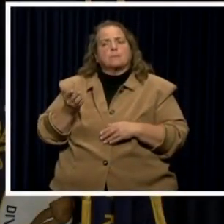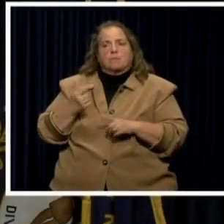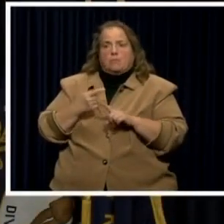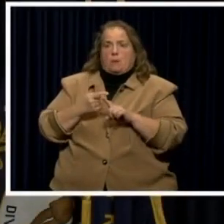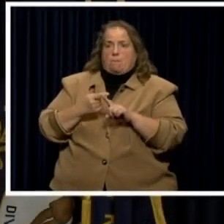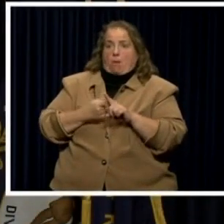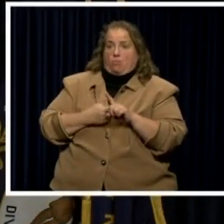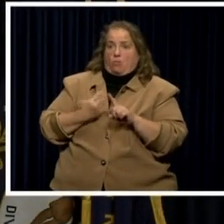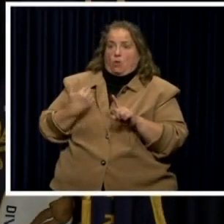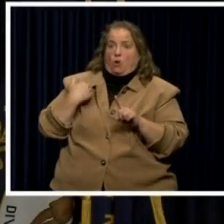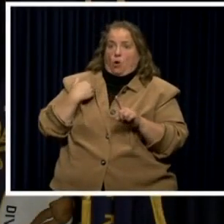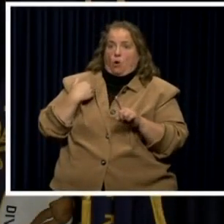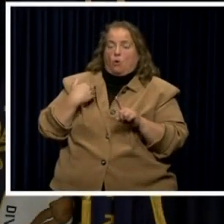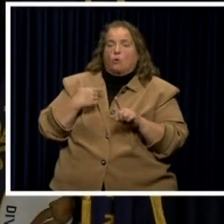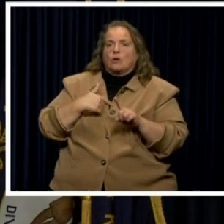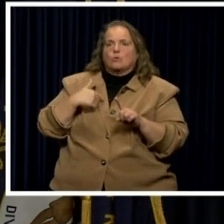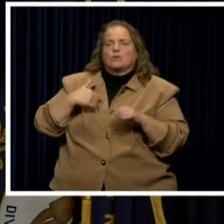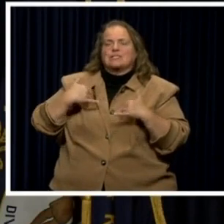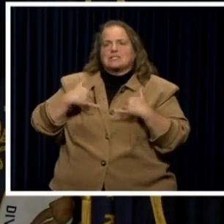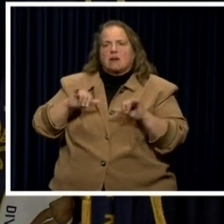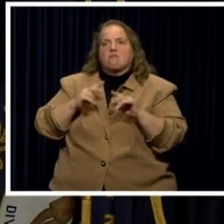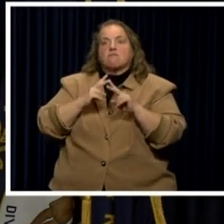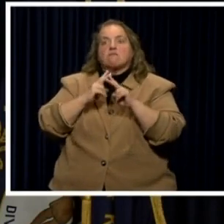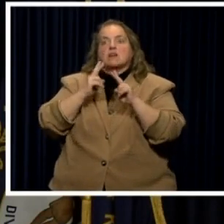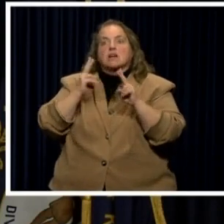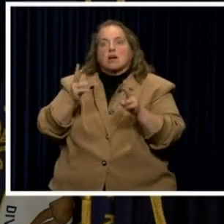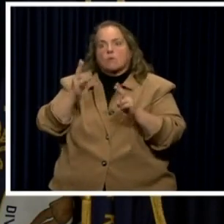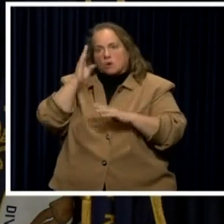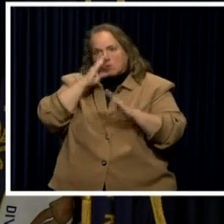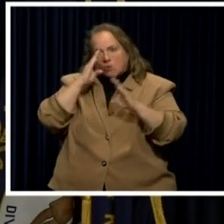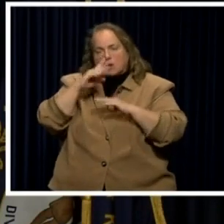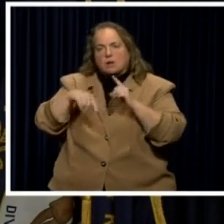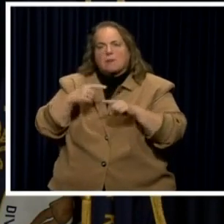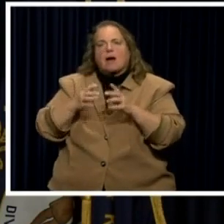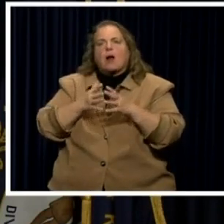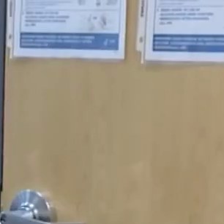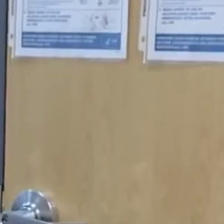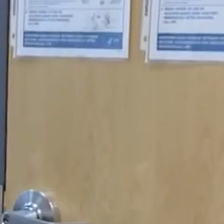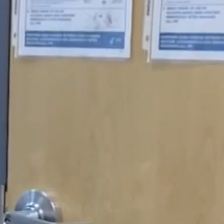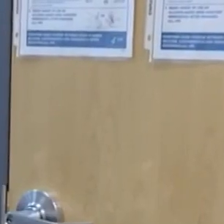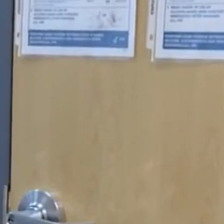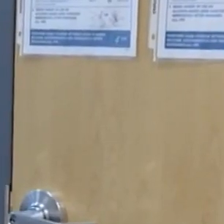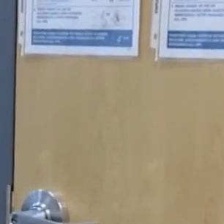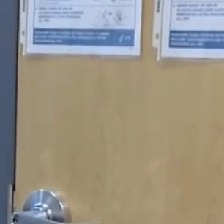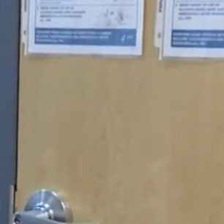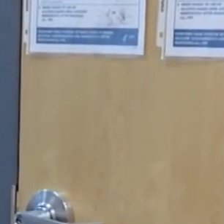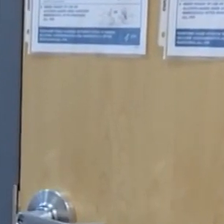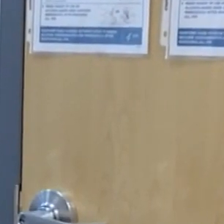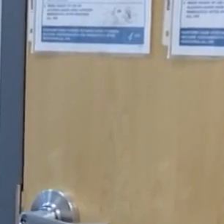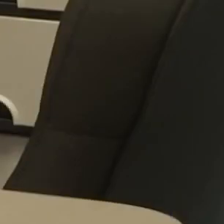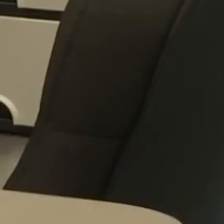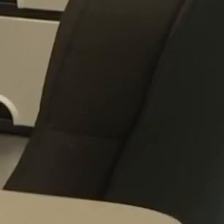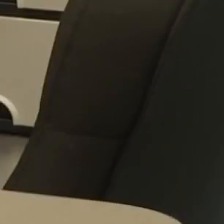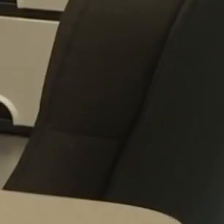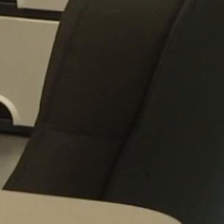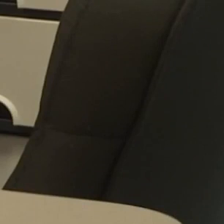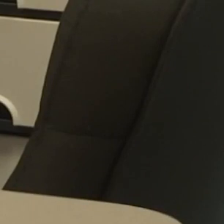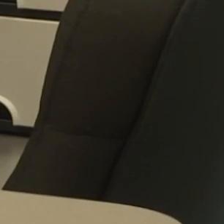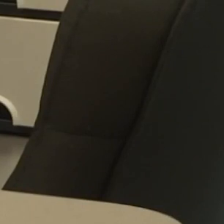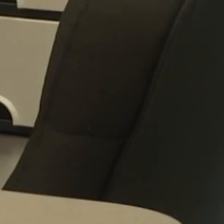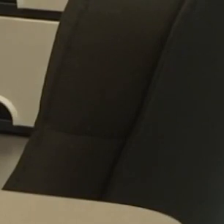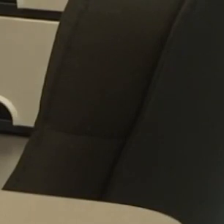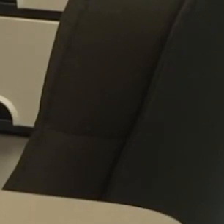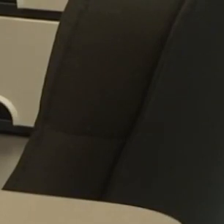ago, we were still very worried about how much testing could we do. Procuring PPE was another source of